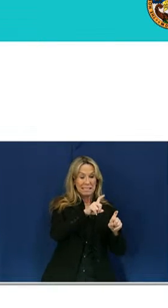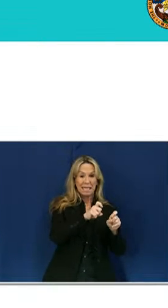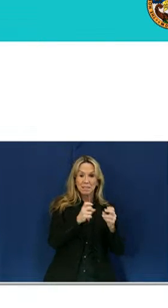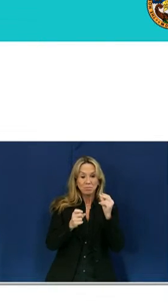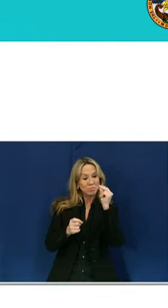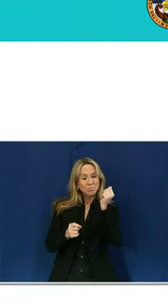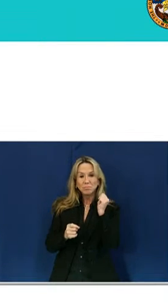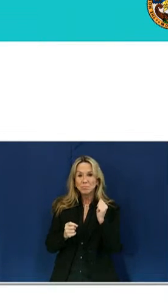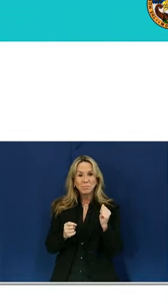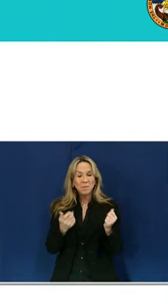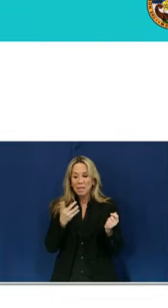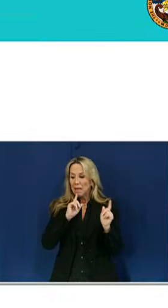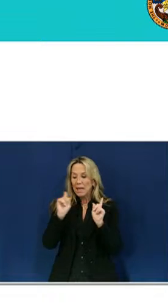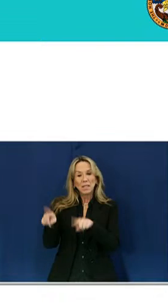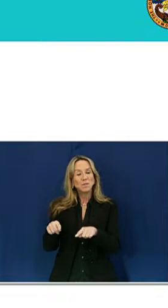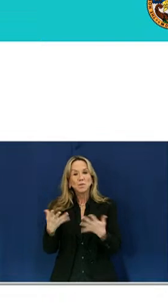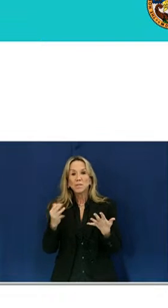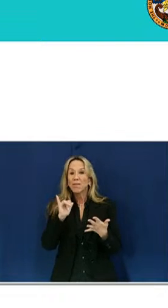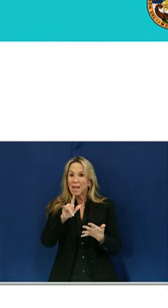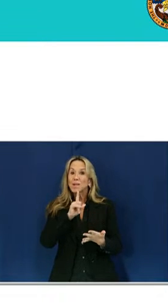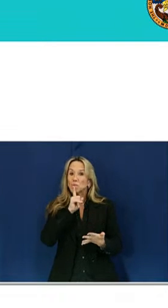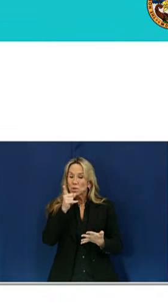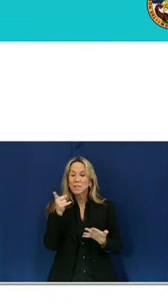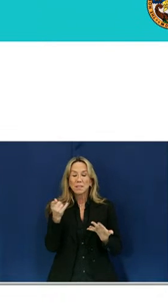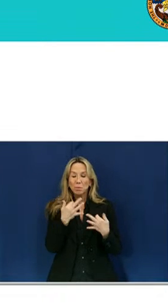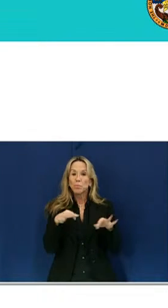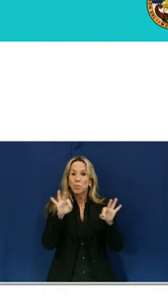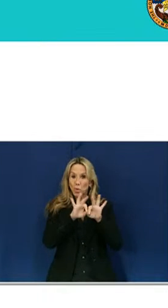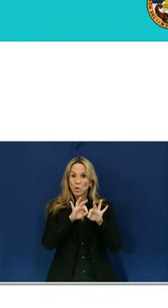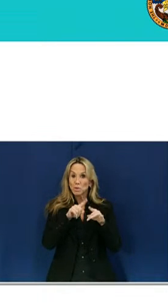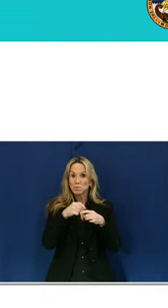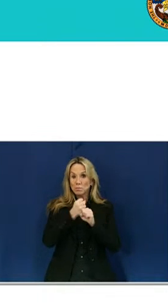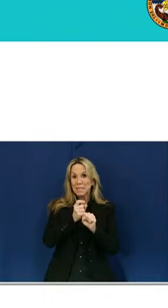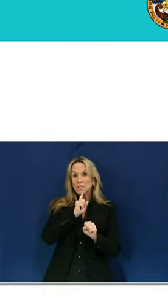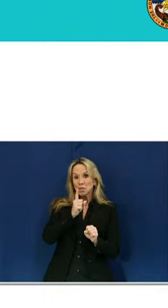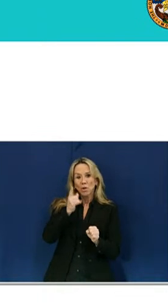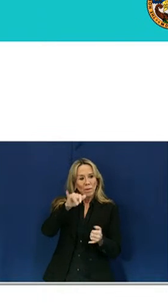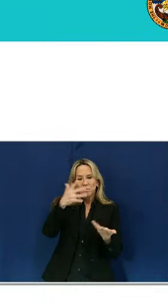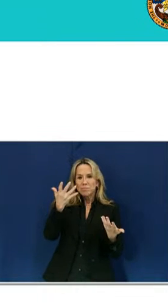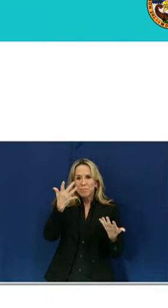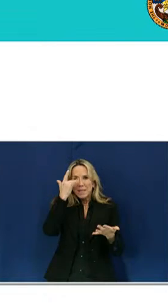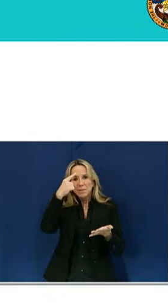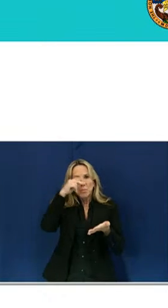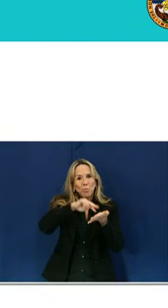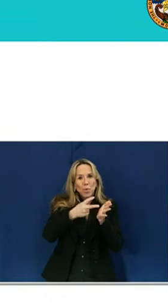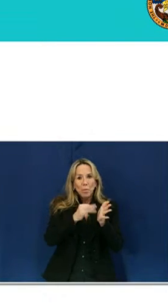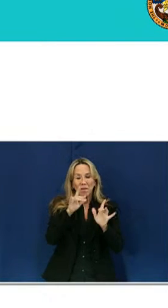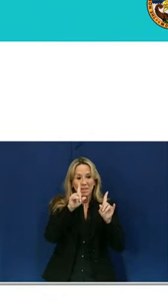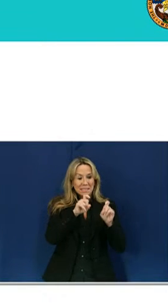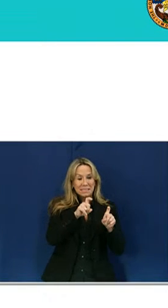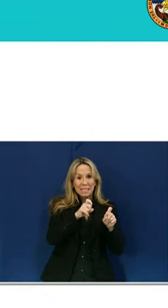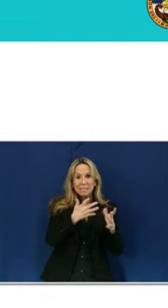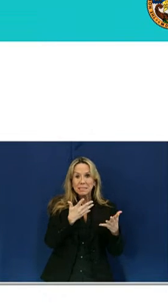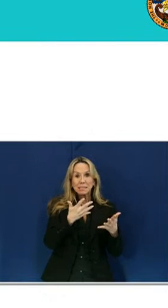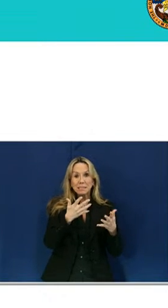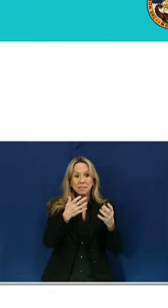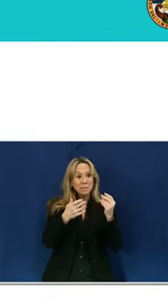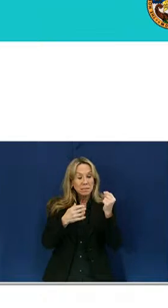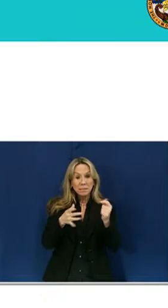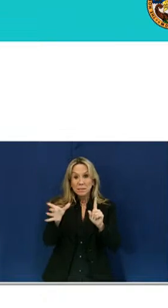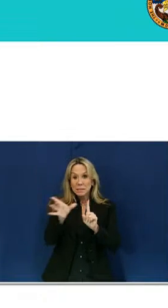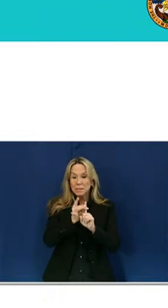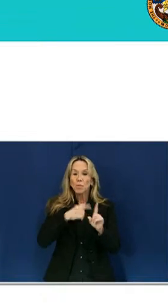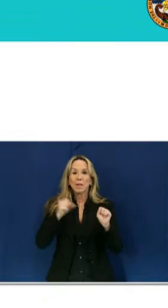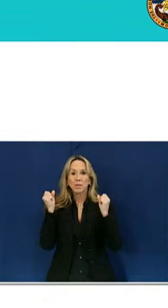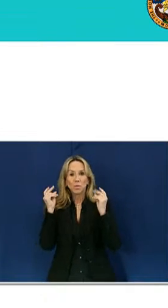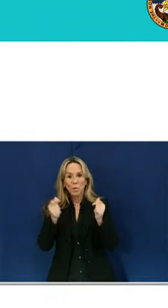It is vitally important to the entire integrity of the real purpose of a test that we can quickly turn this around and notify people, and so we